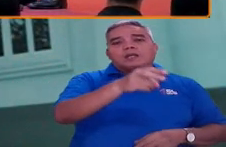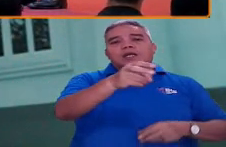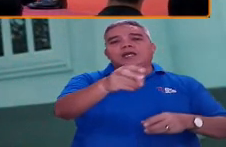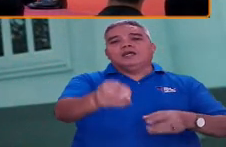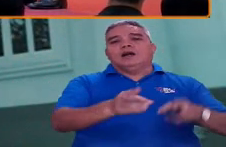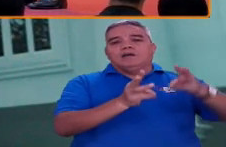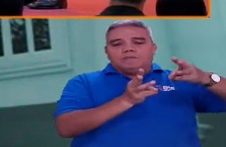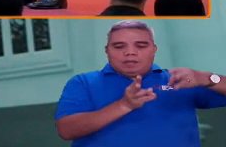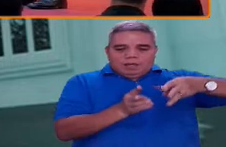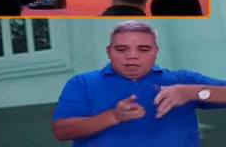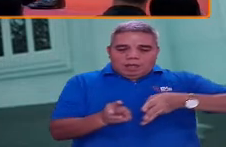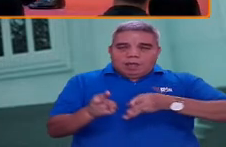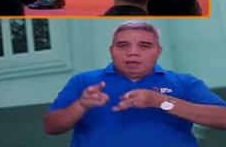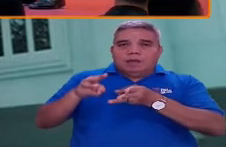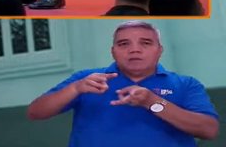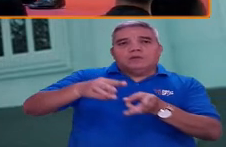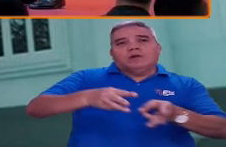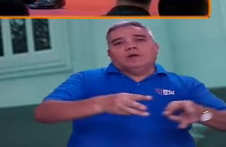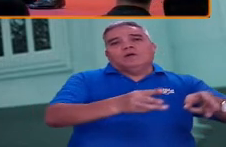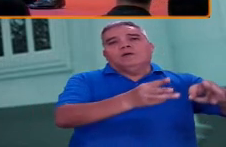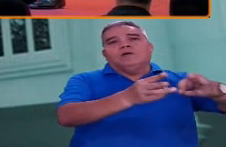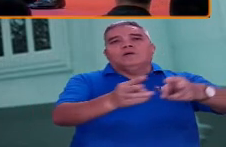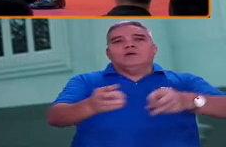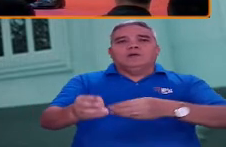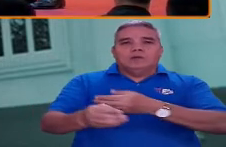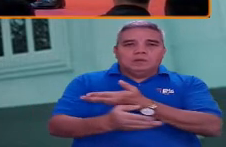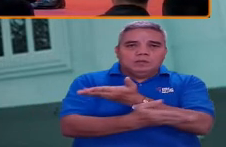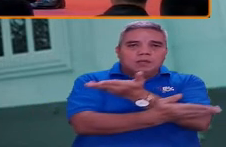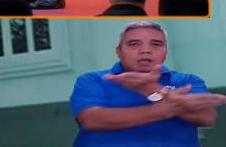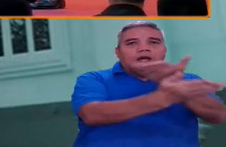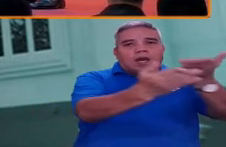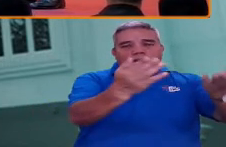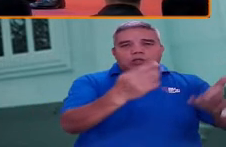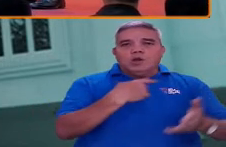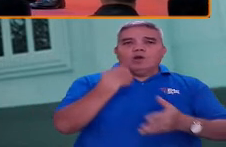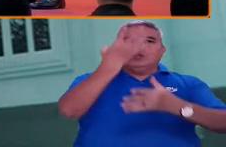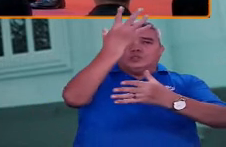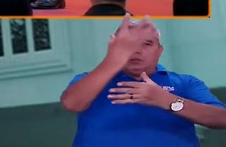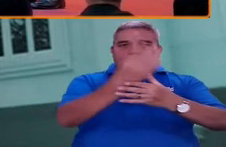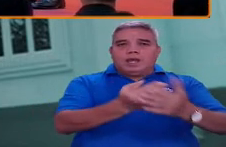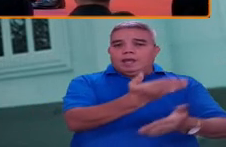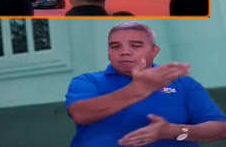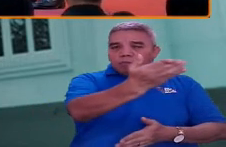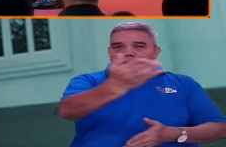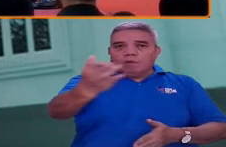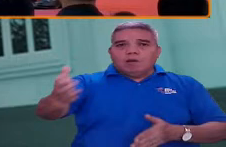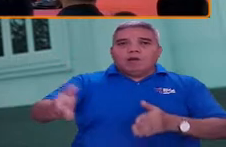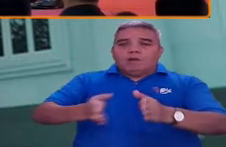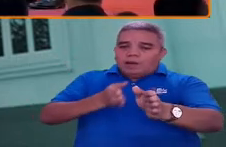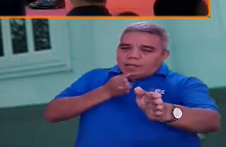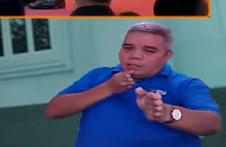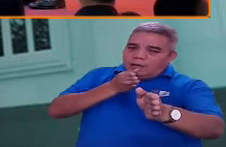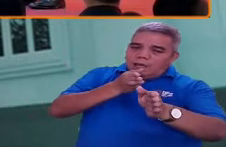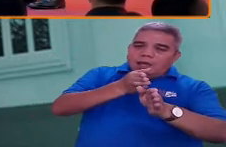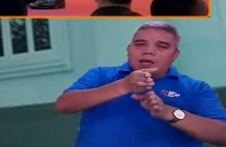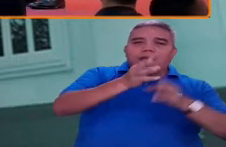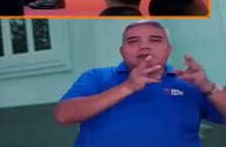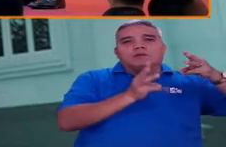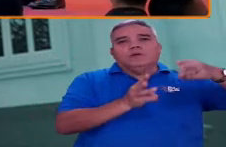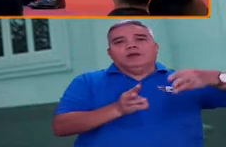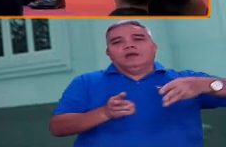a journey on the narrow road, and those who've gone before